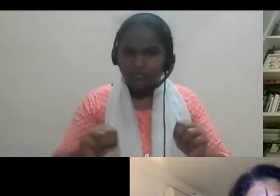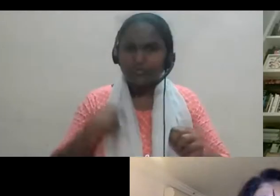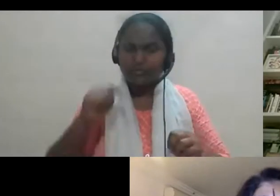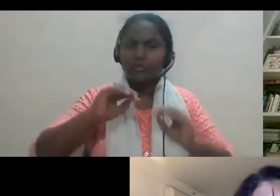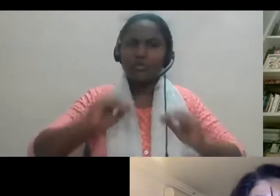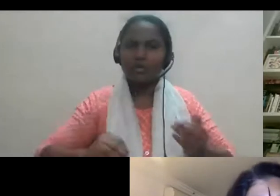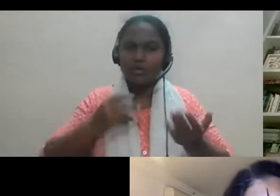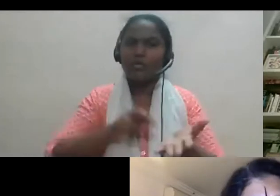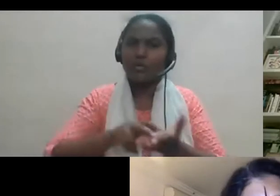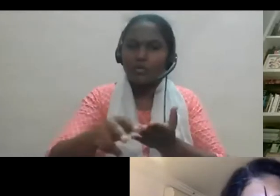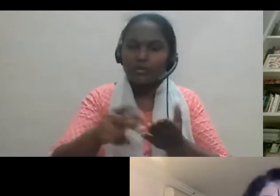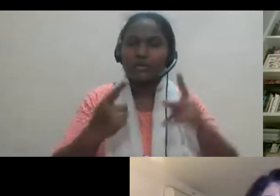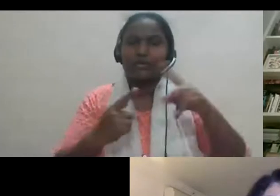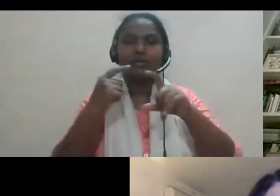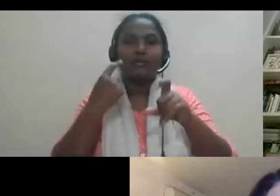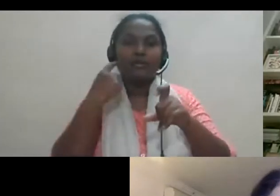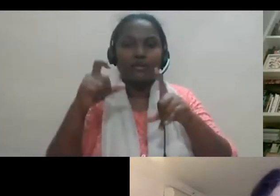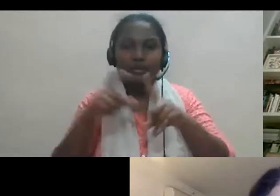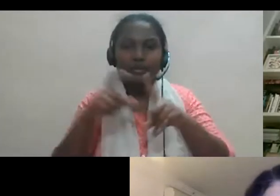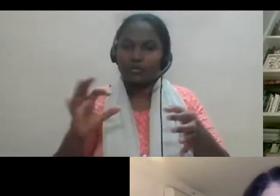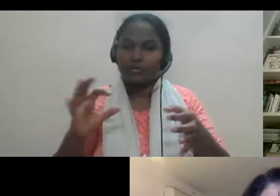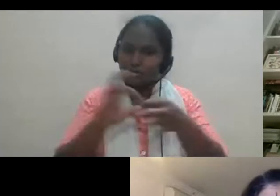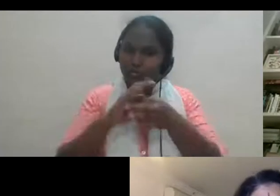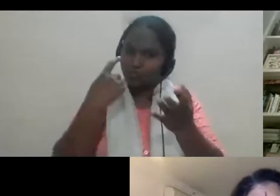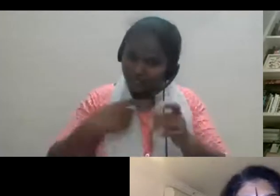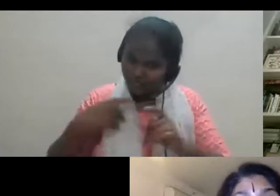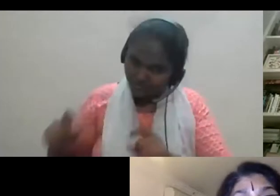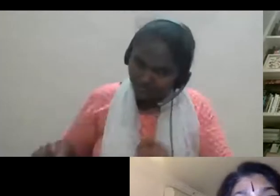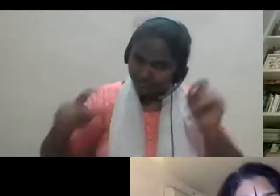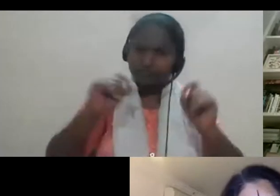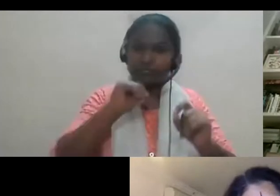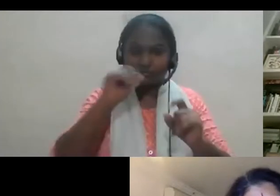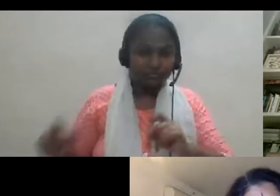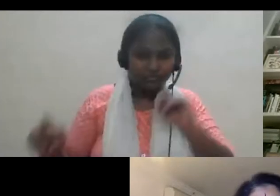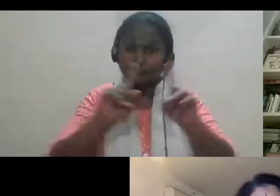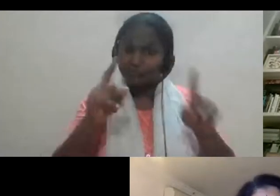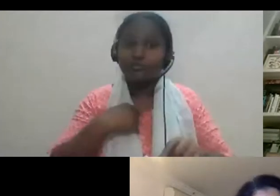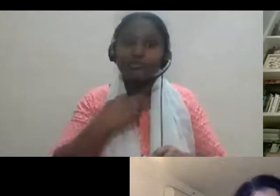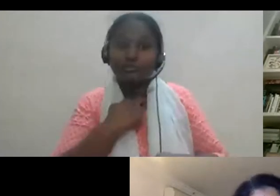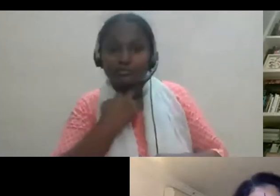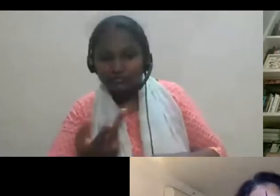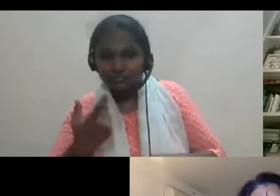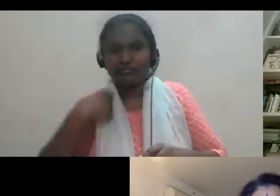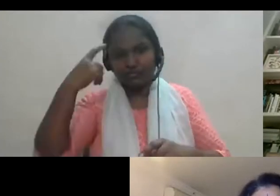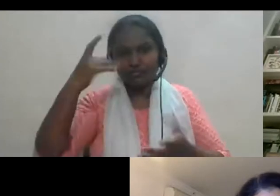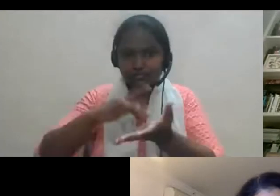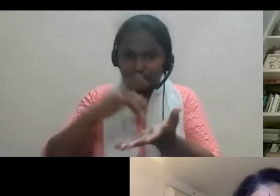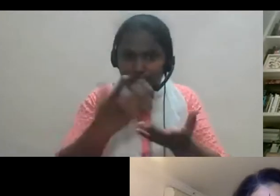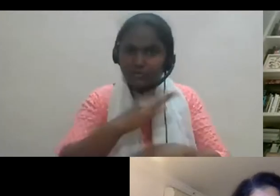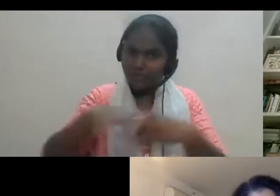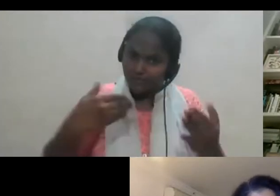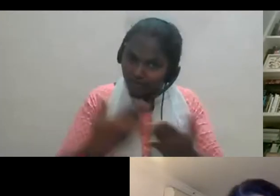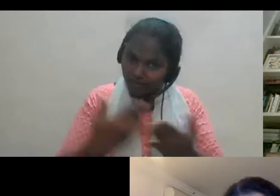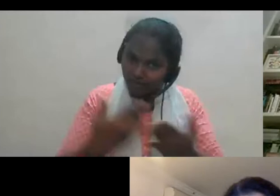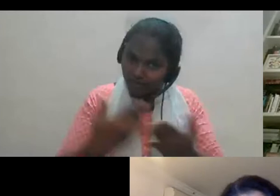do we walk that tightrope? What do we represent? What do we not? Which are the voices that we provide the platform for? Is it all